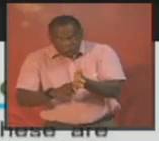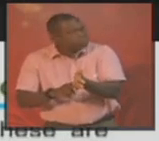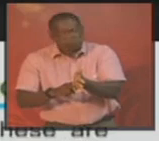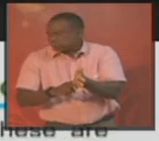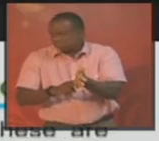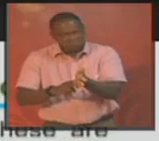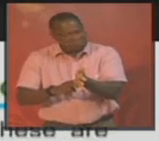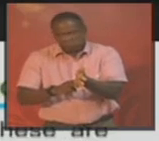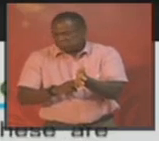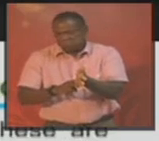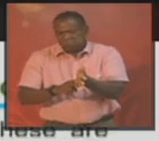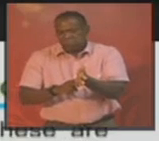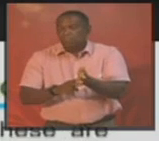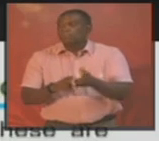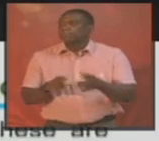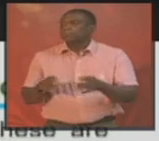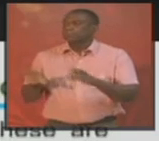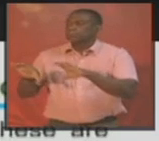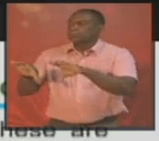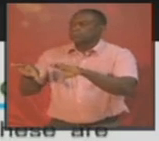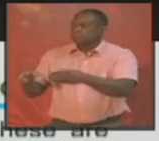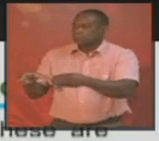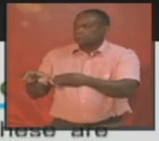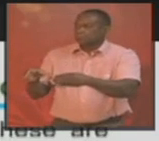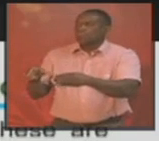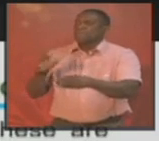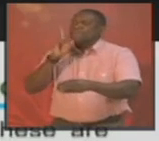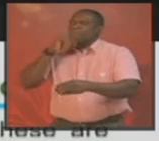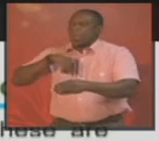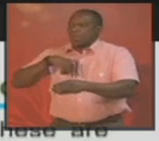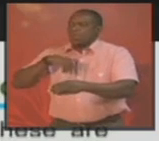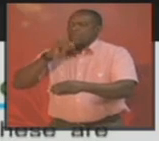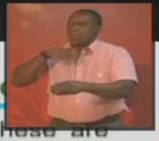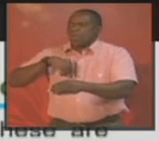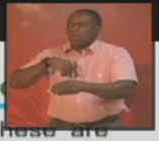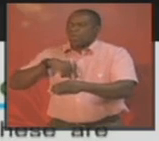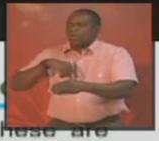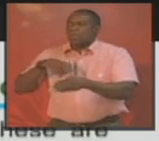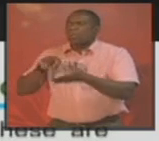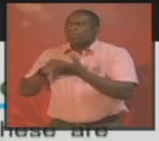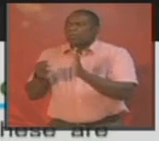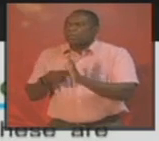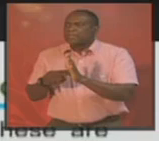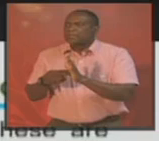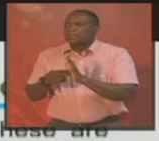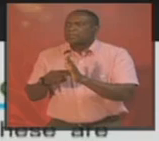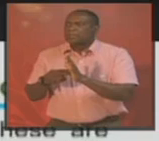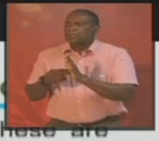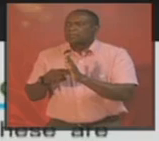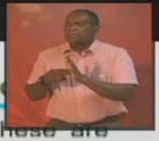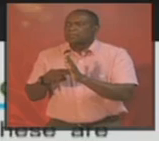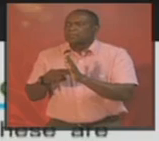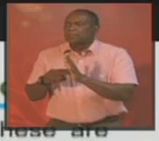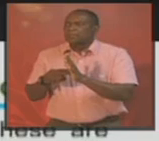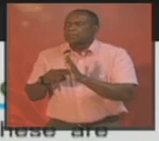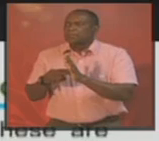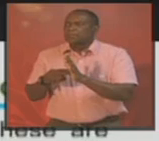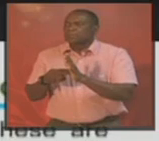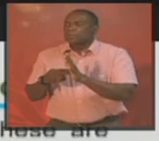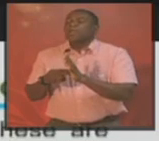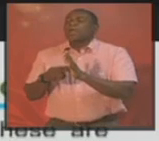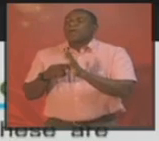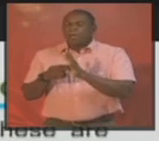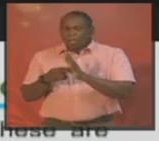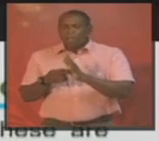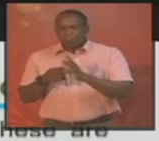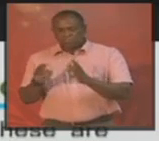of API that will give you any sort of protection if it is the particular drug is used, and is normally the intended purpose